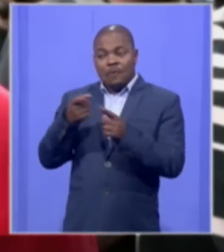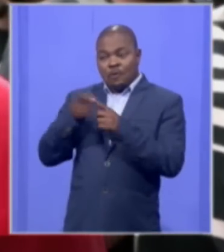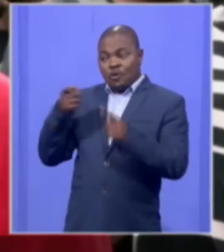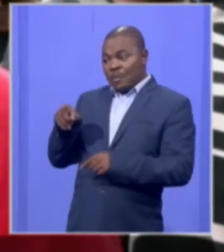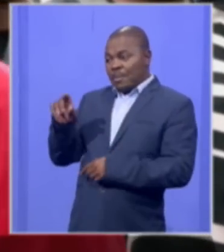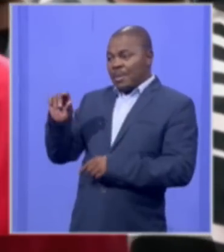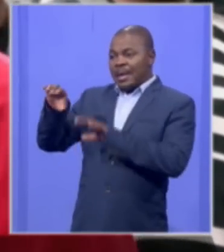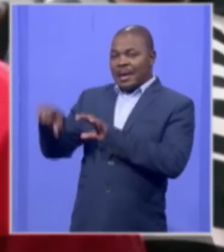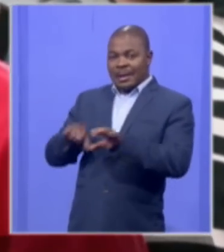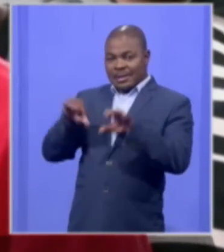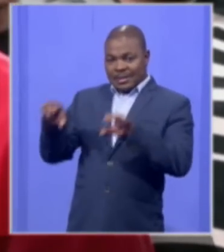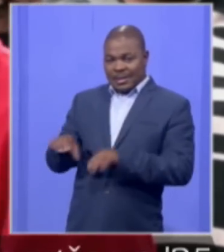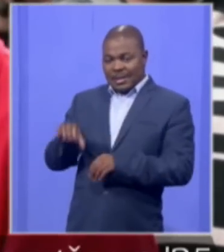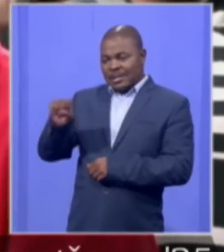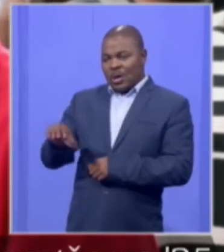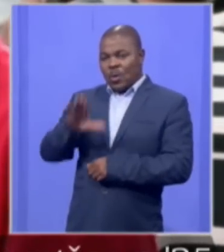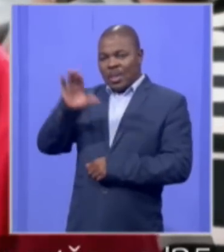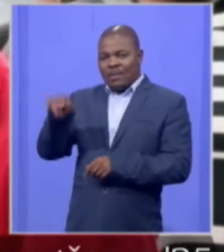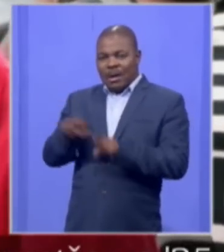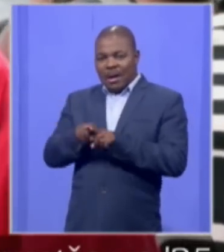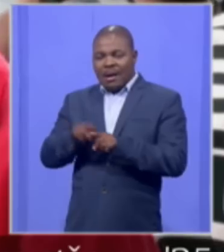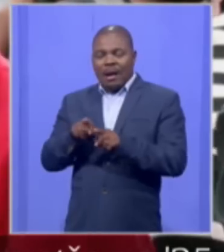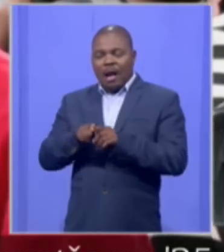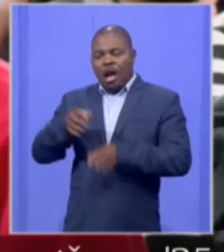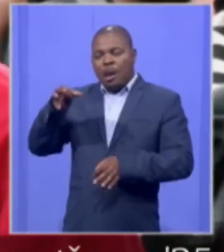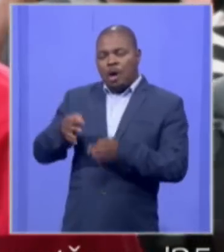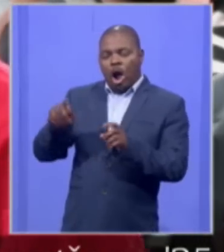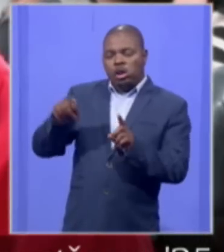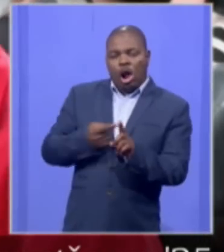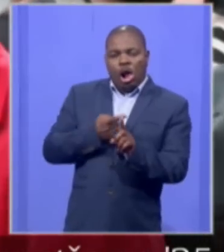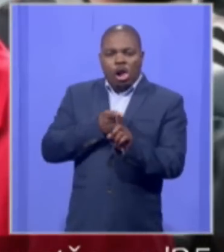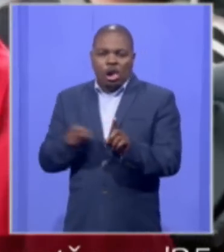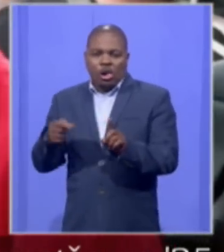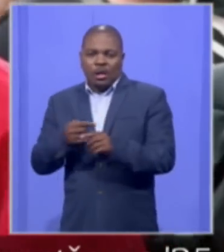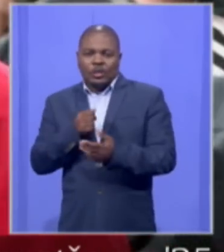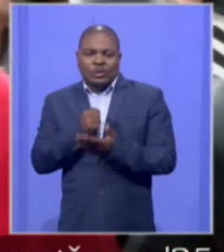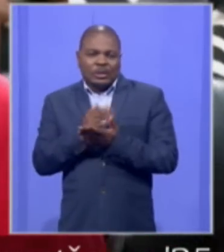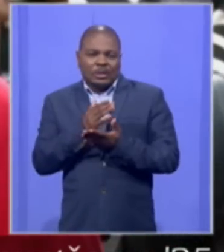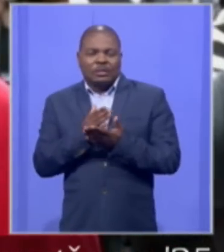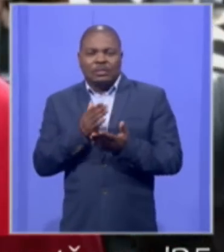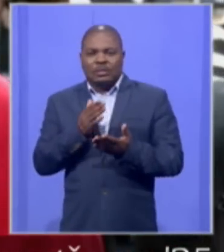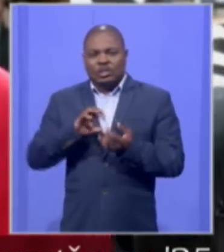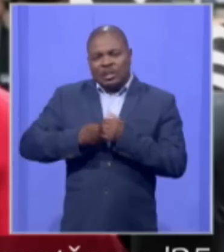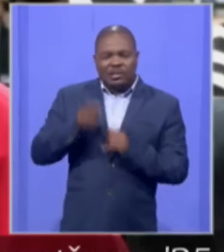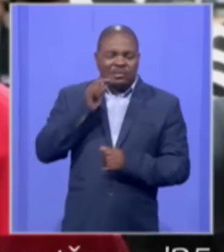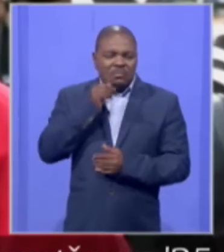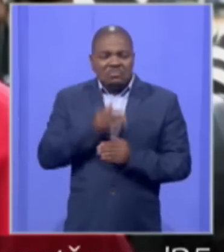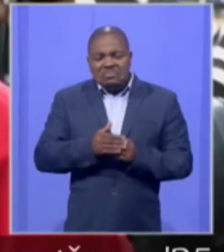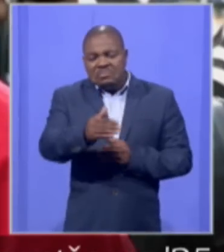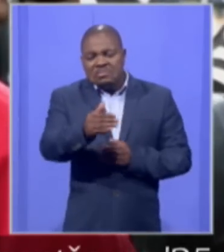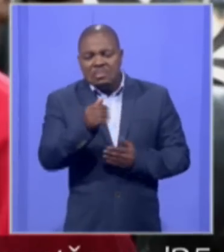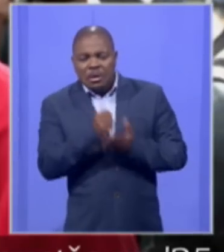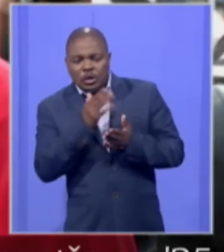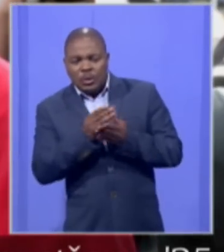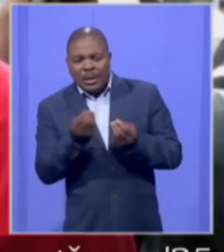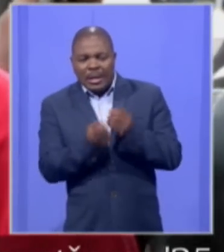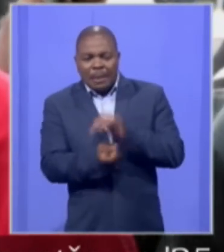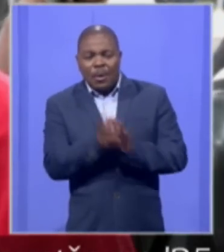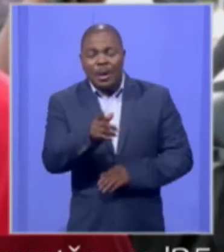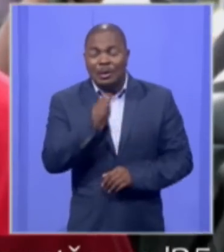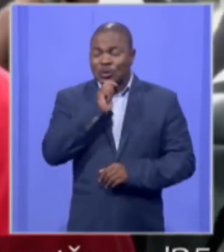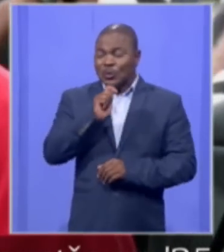is political maneuvering, is political thuggerism to create an impression that something is going to happen when nothing is going to happen. If